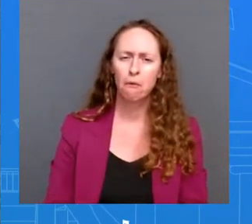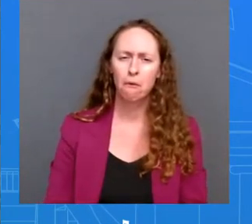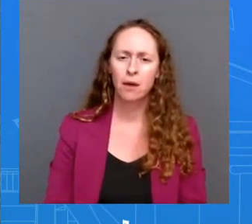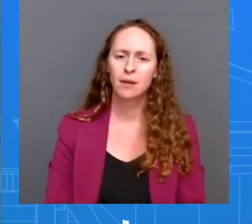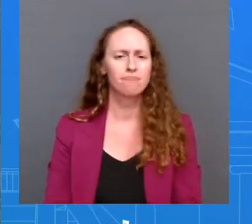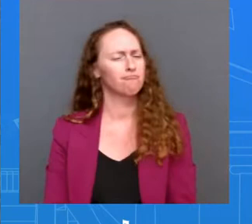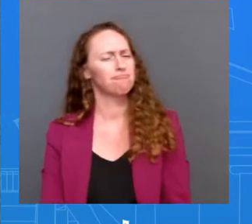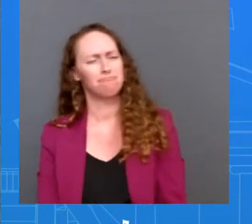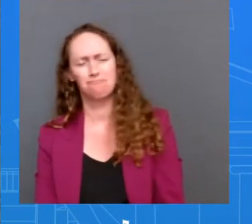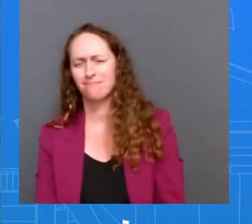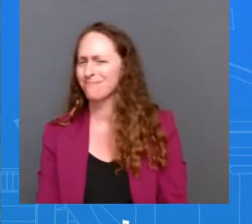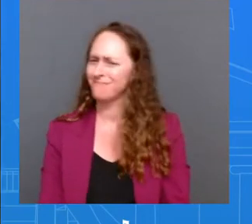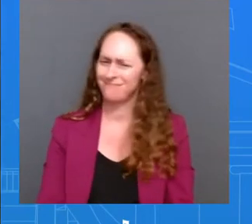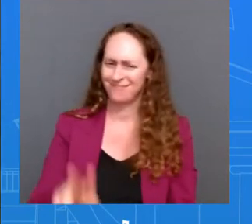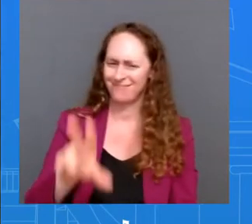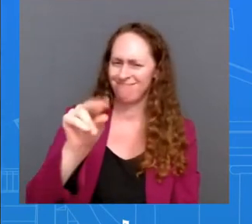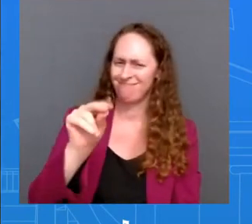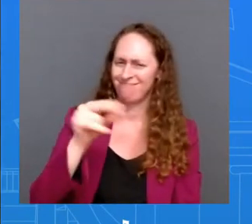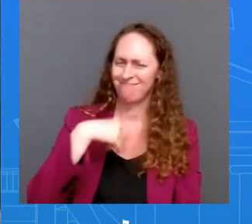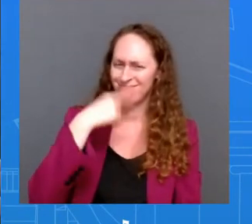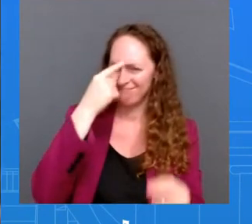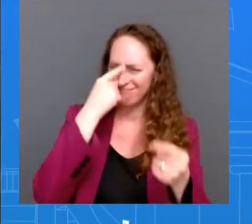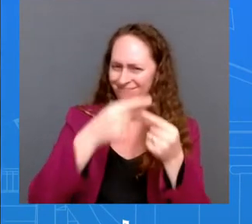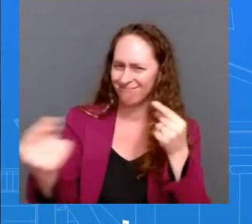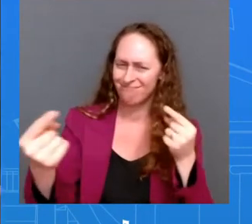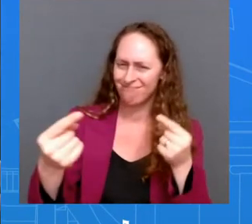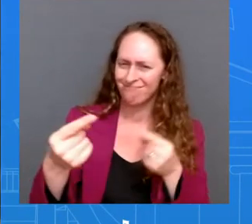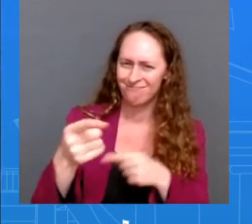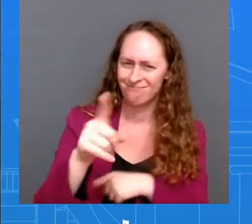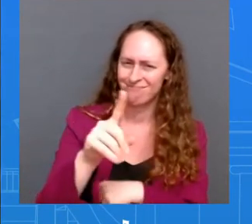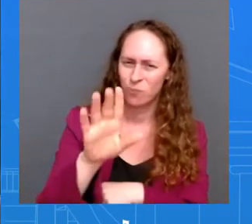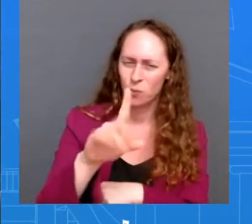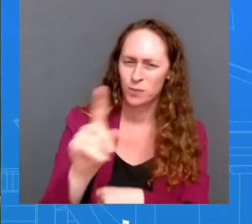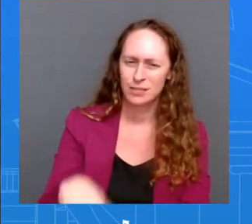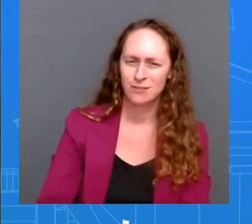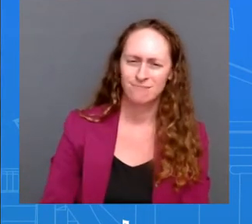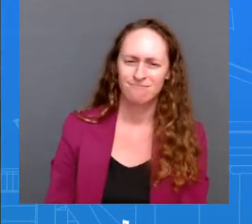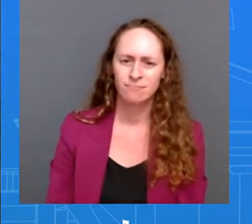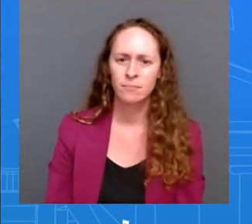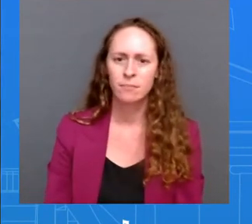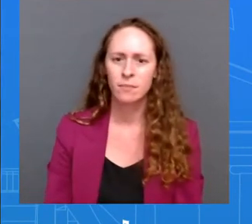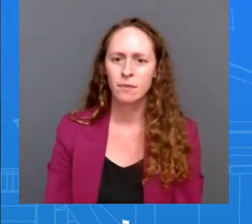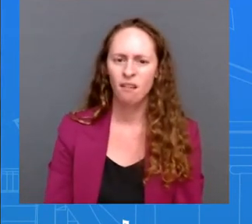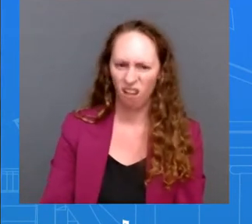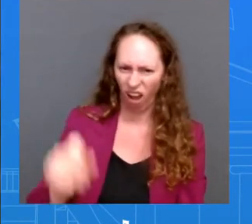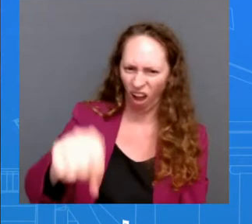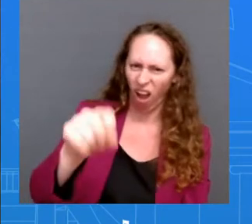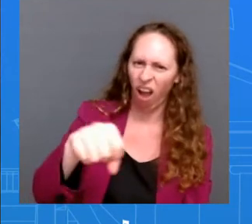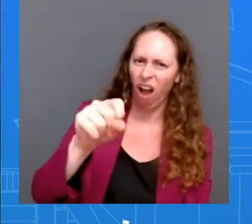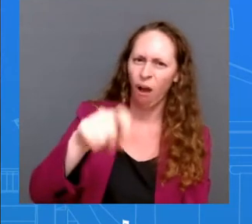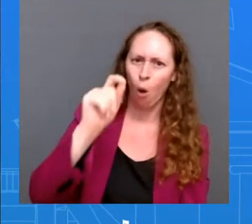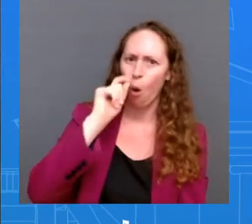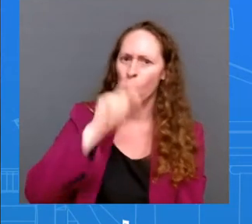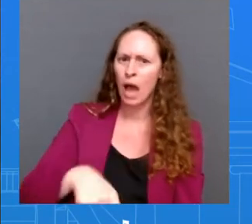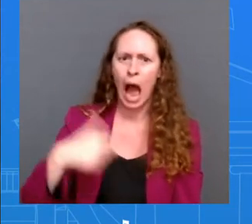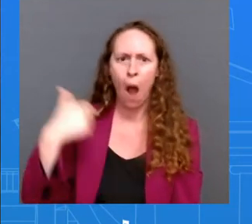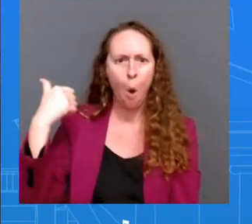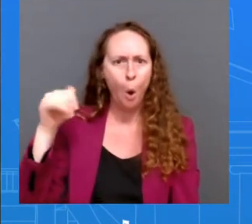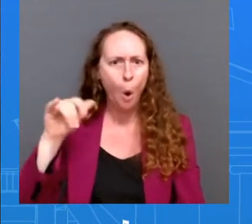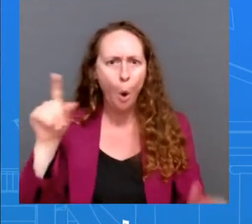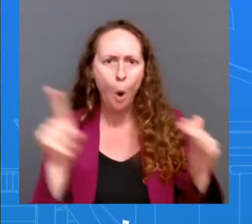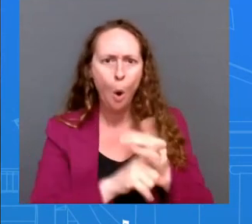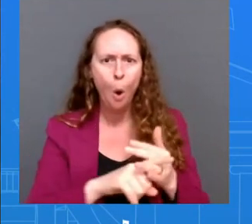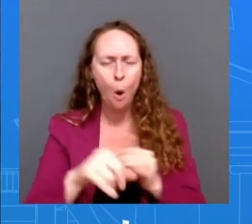around Ukraine, the president was out every couple days telling Putin, don't do it. And now China is getting aggressive